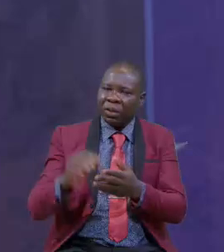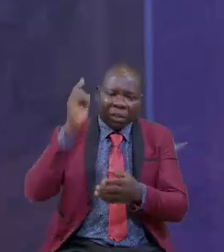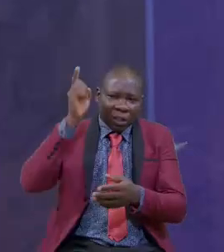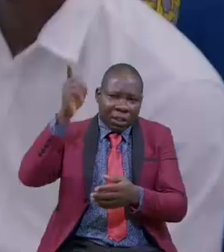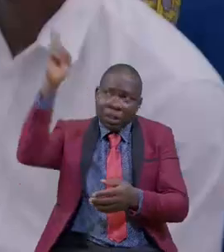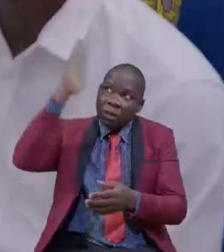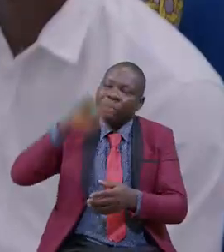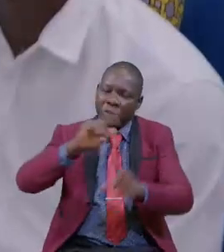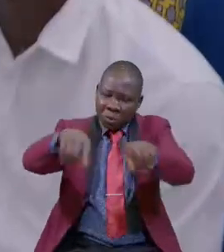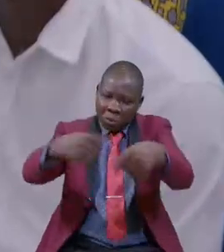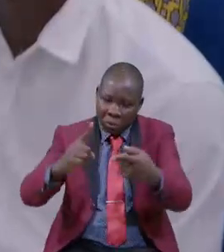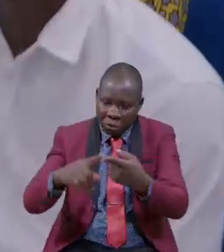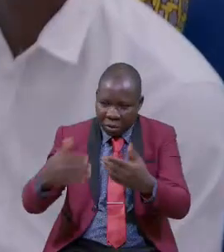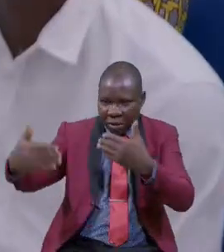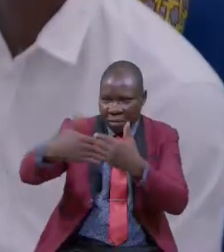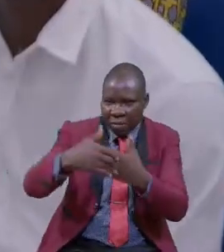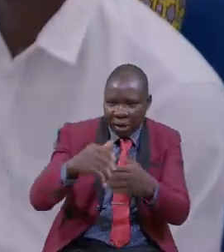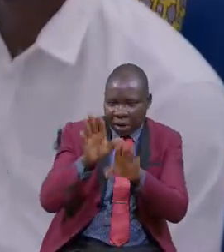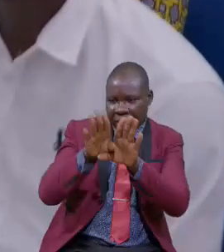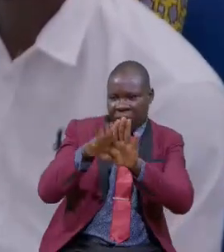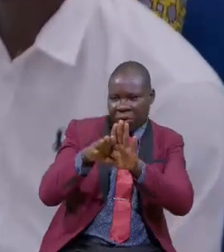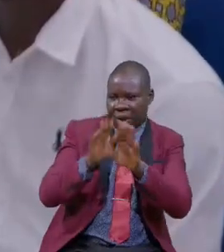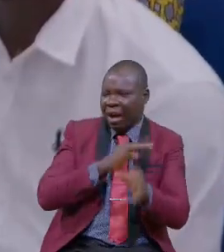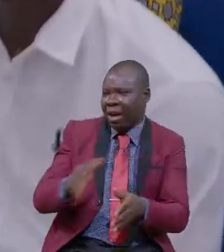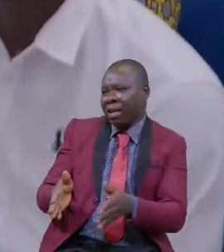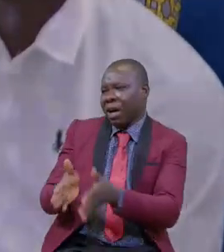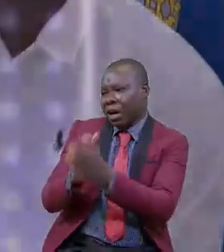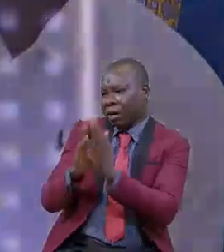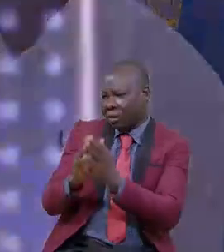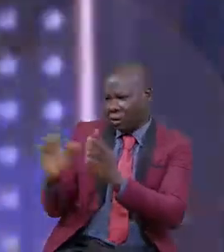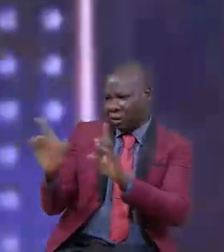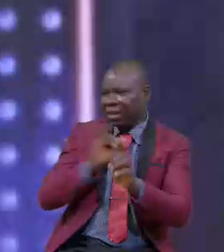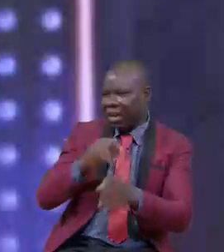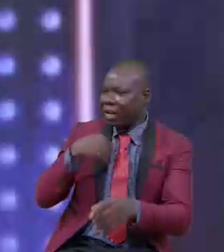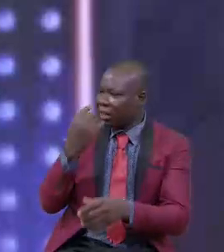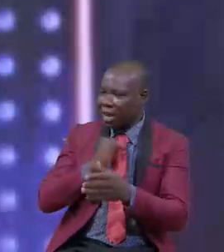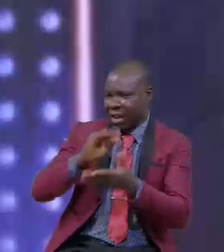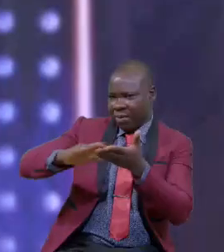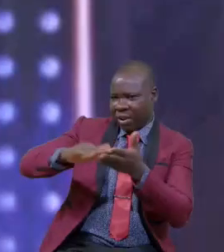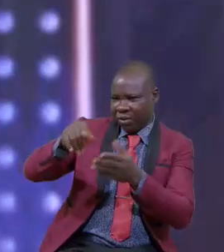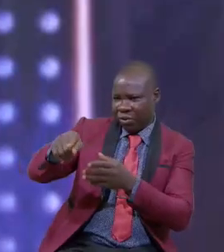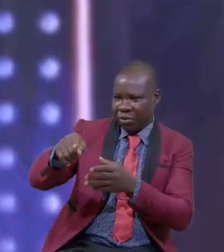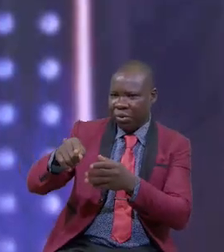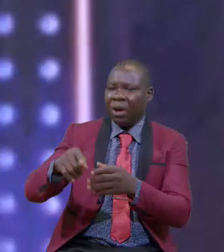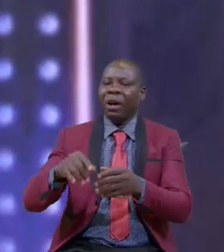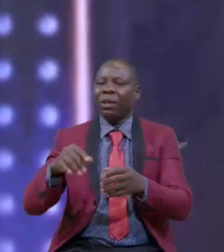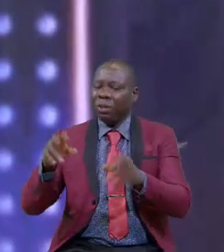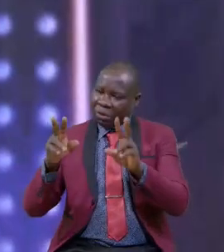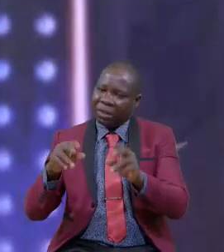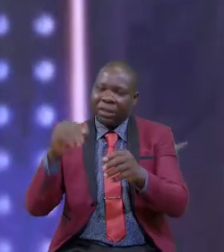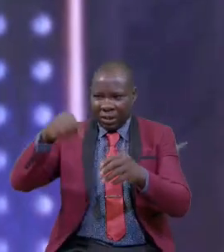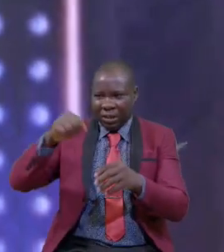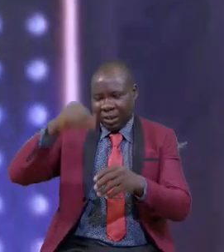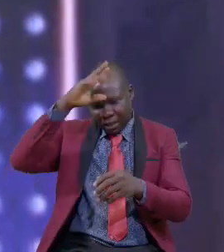you." God doesn't do that. If you do that, you are not of God. You